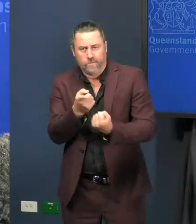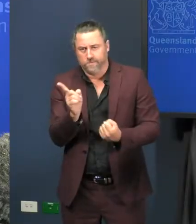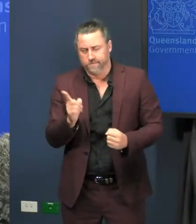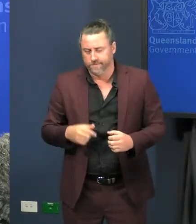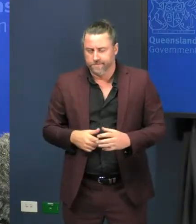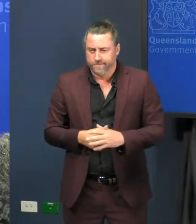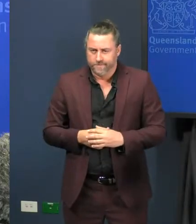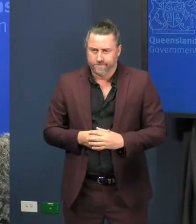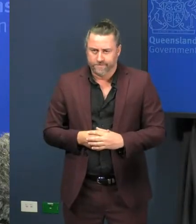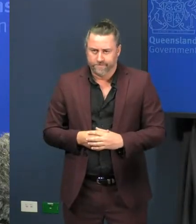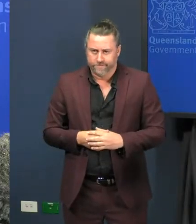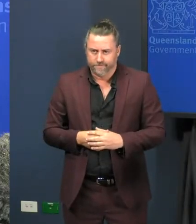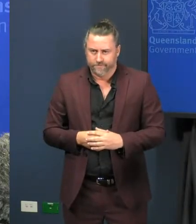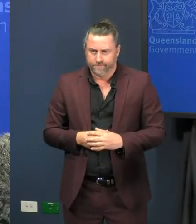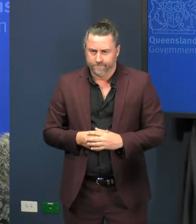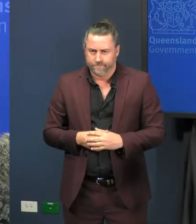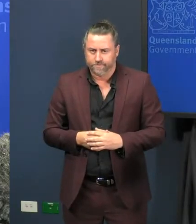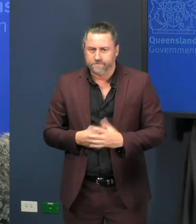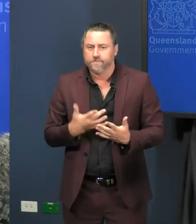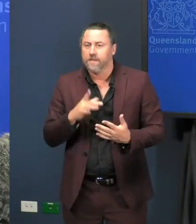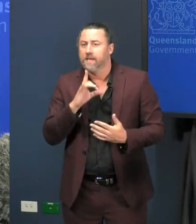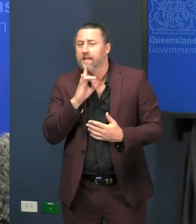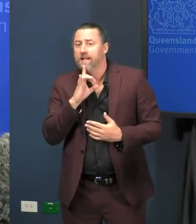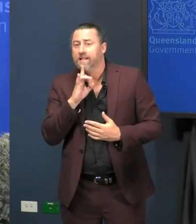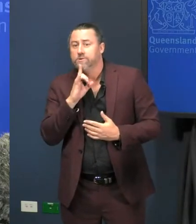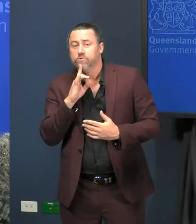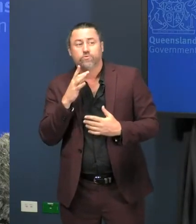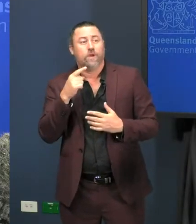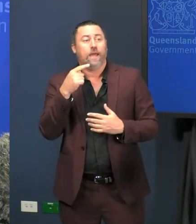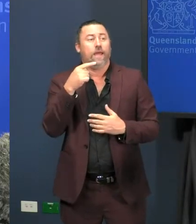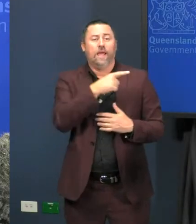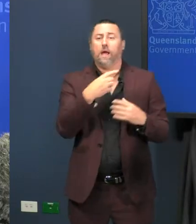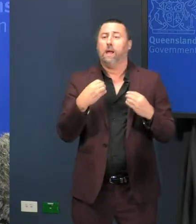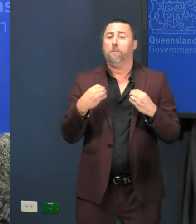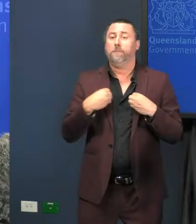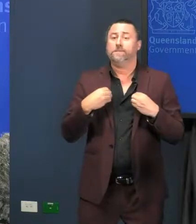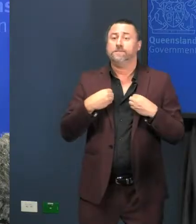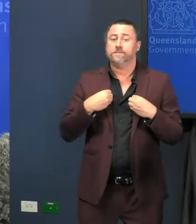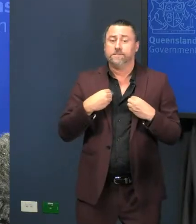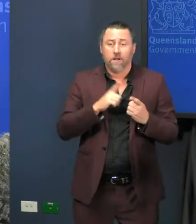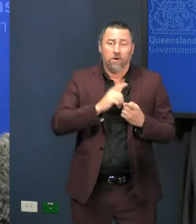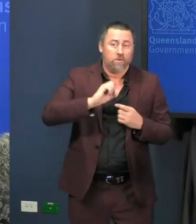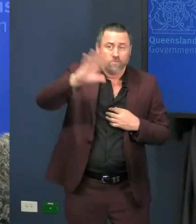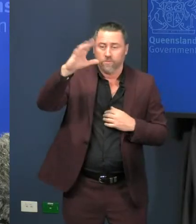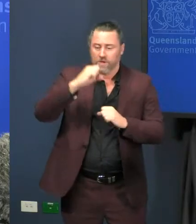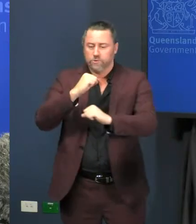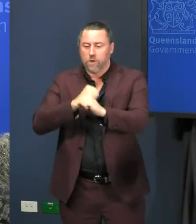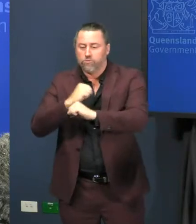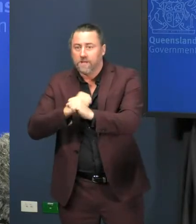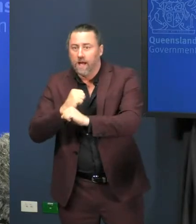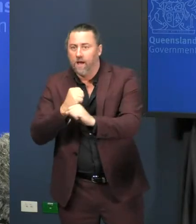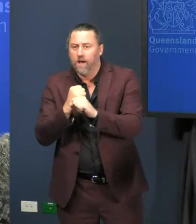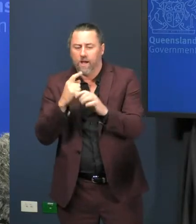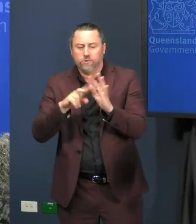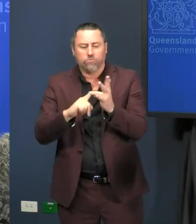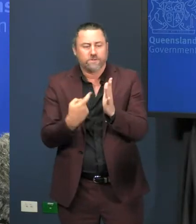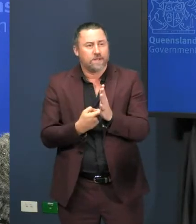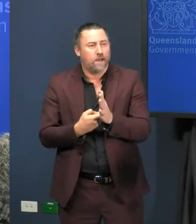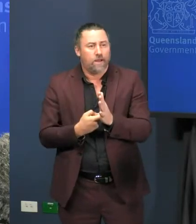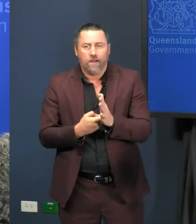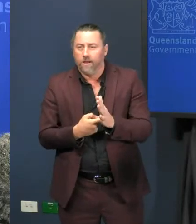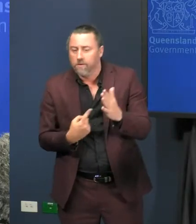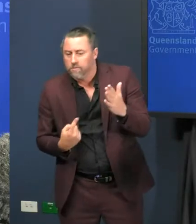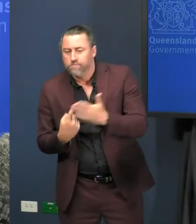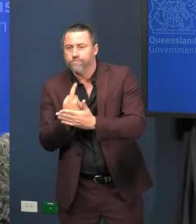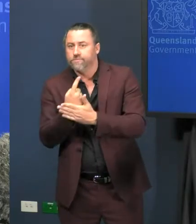need them. Our energy providers are pre-deploying things like generation capacity. They're doing everything they